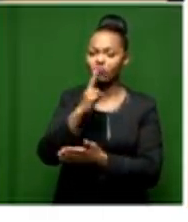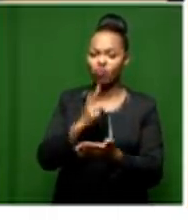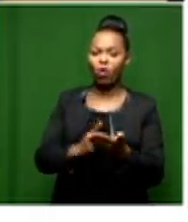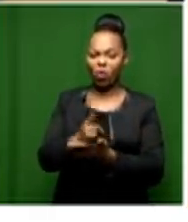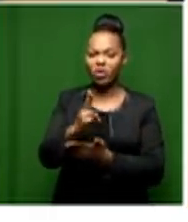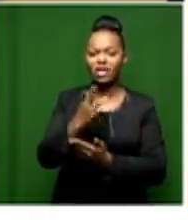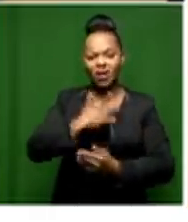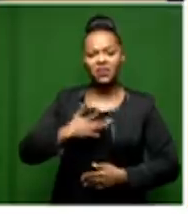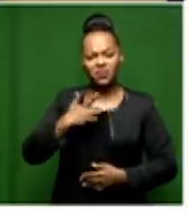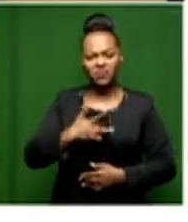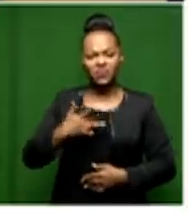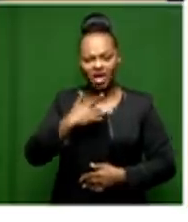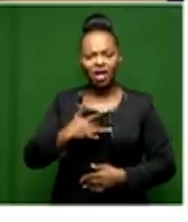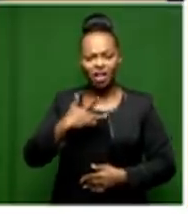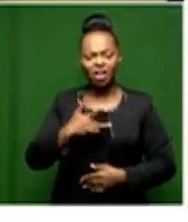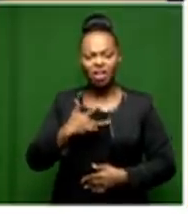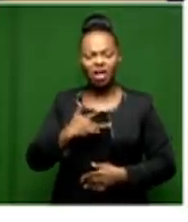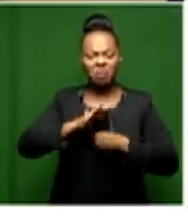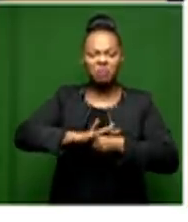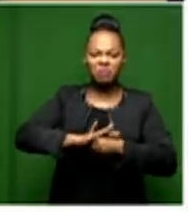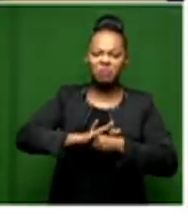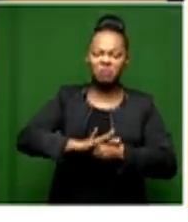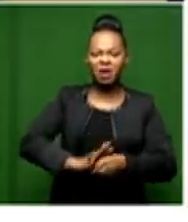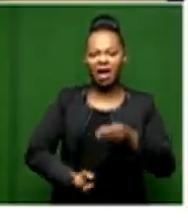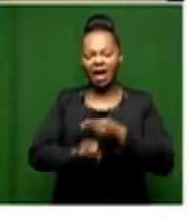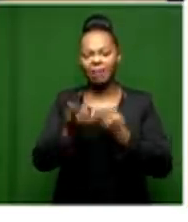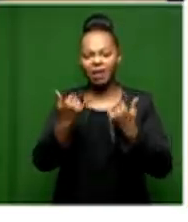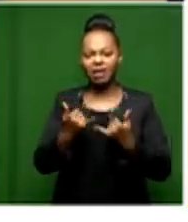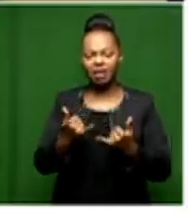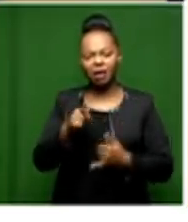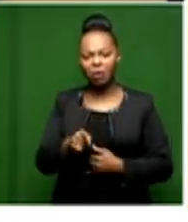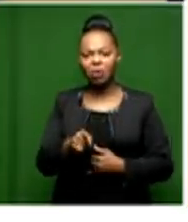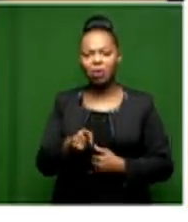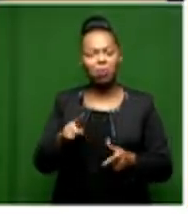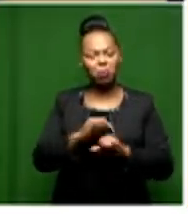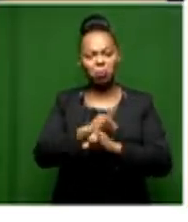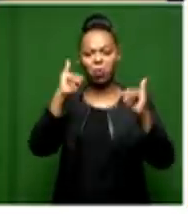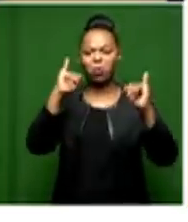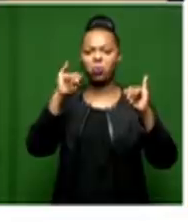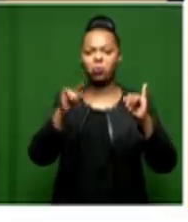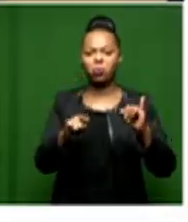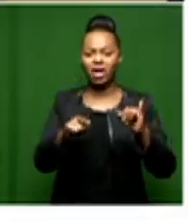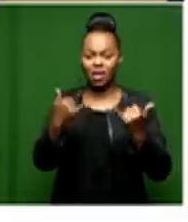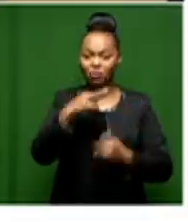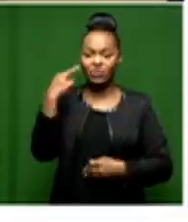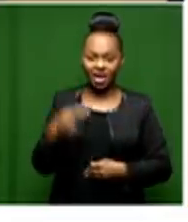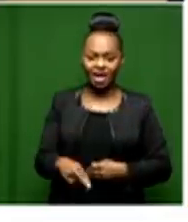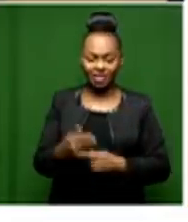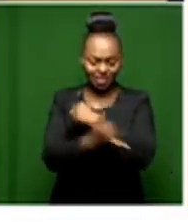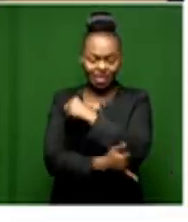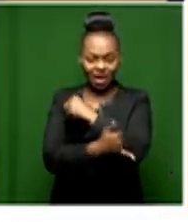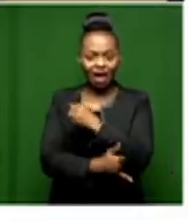feel the grip of starvation more than they do of COVID. And these are unfortunately the realities of a country that we do live